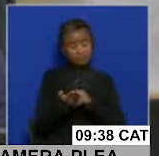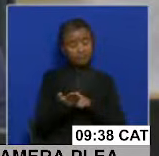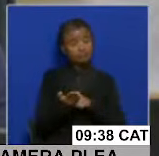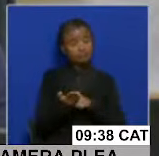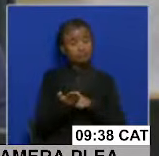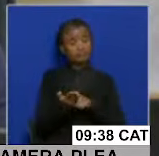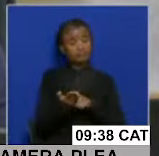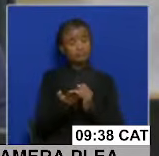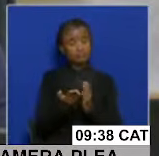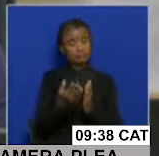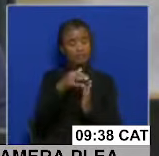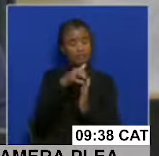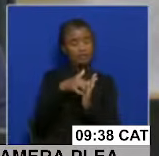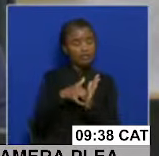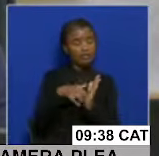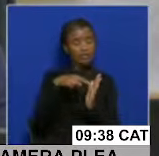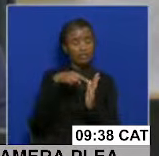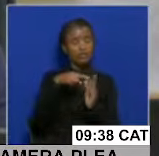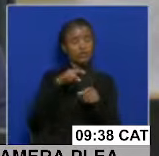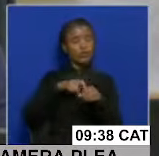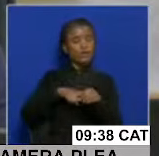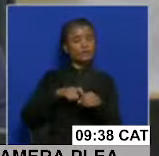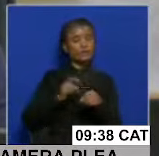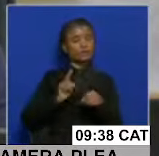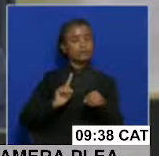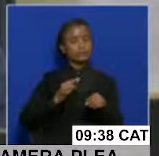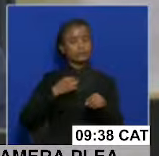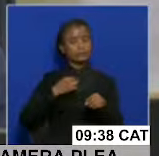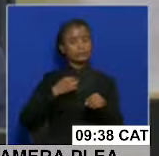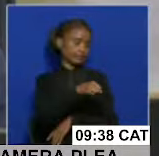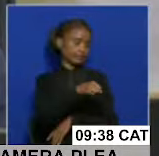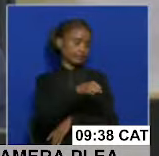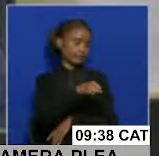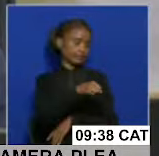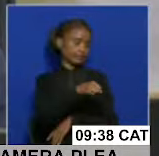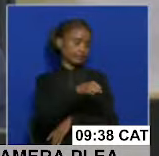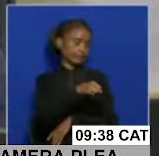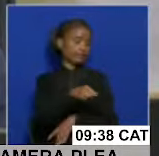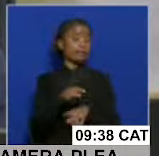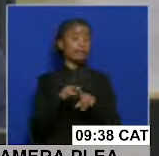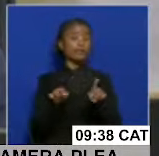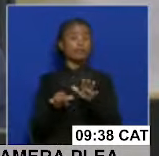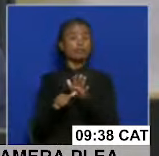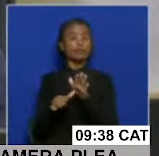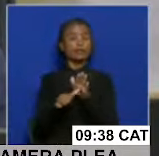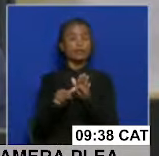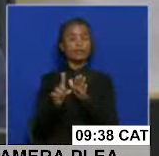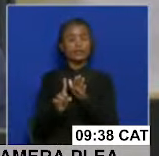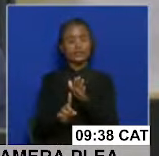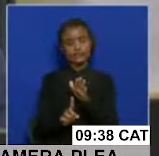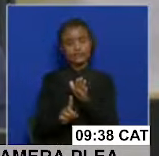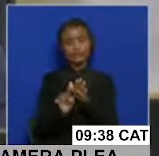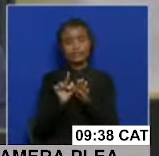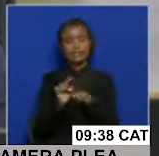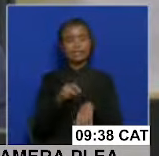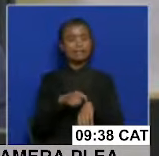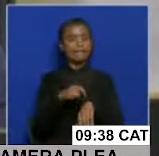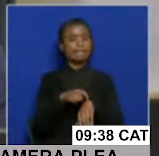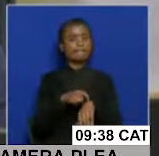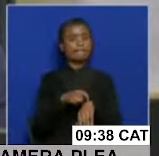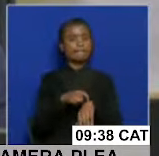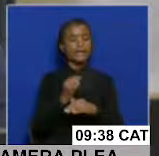but for me, the most important factor are the time constraints that are facing